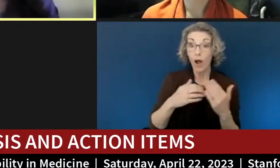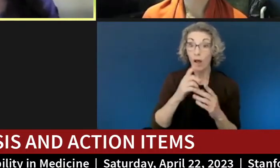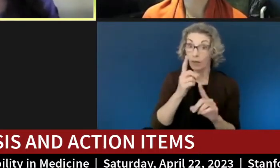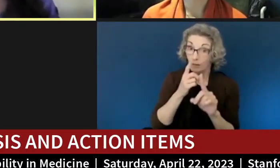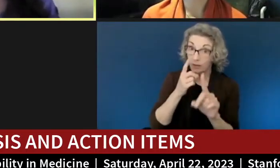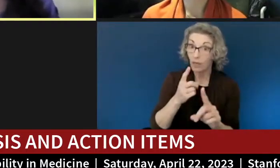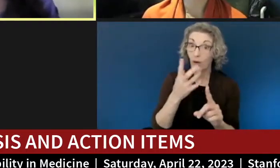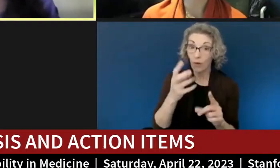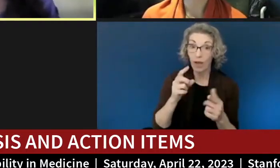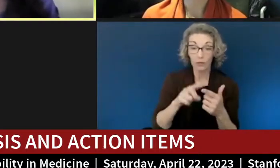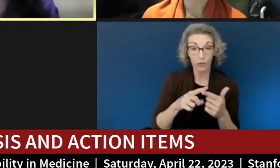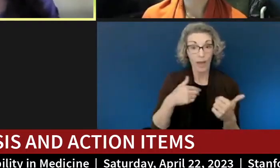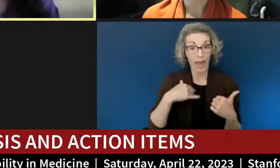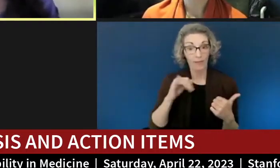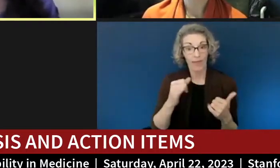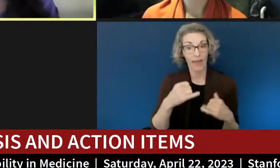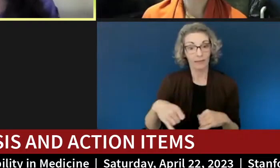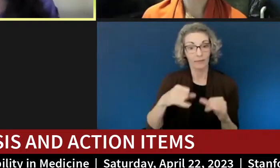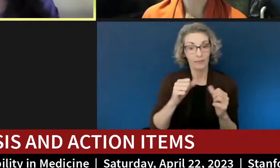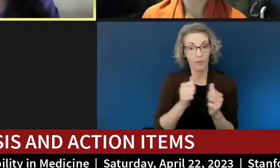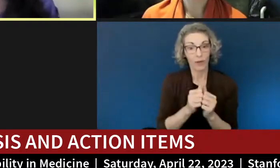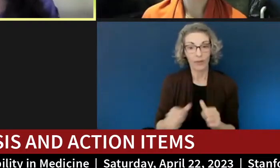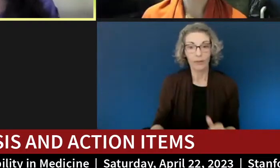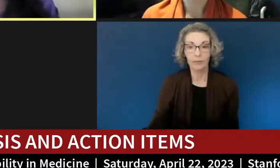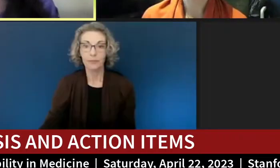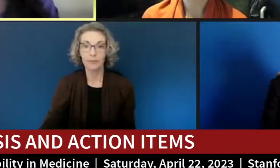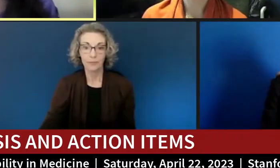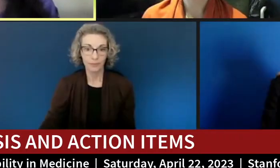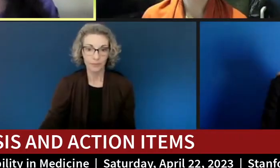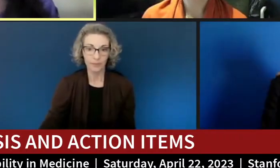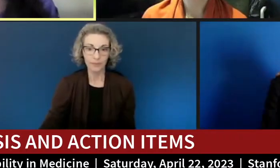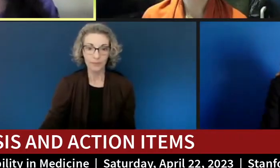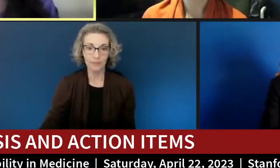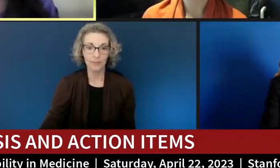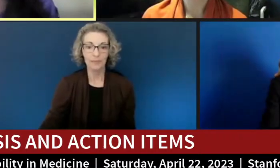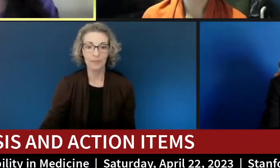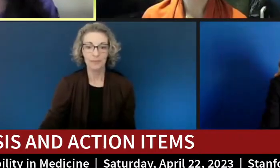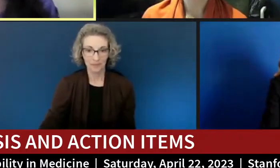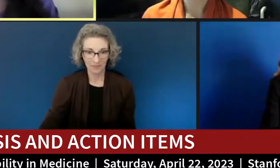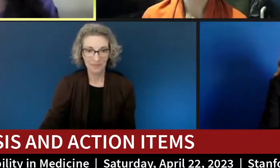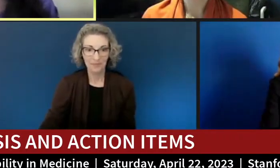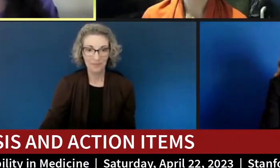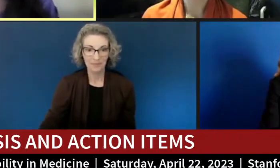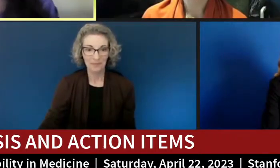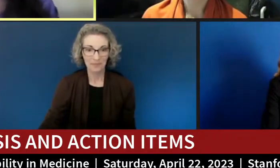all together.